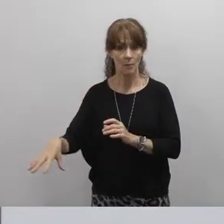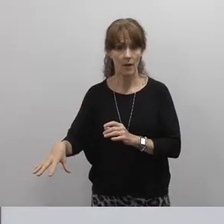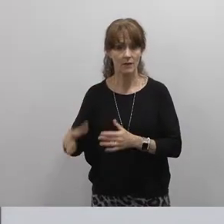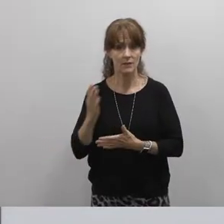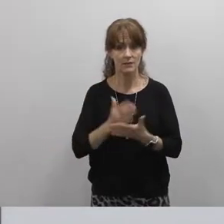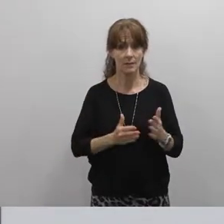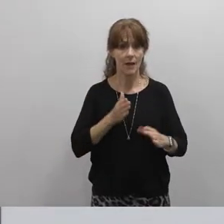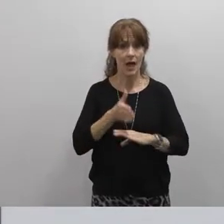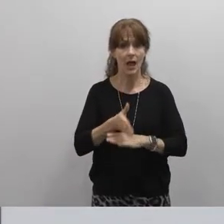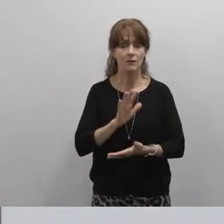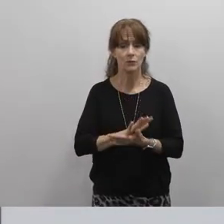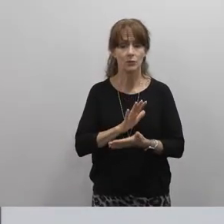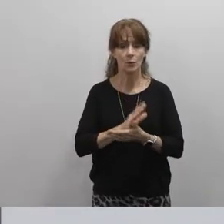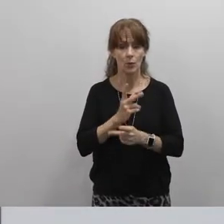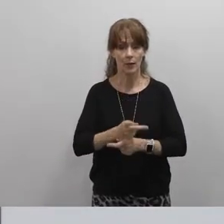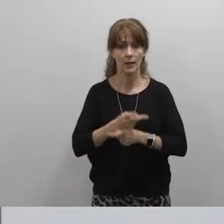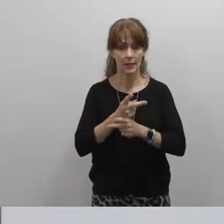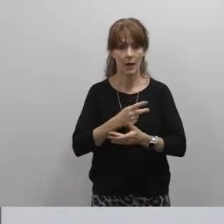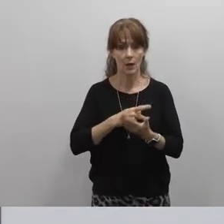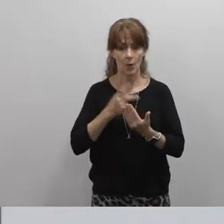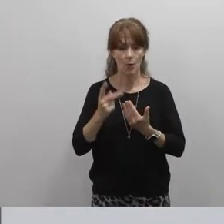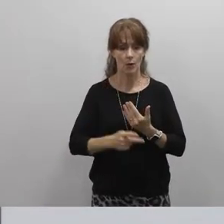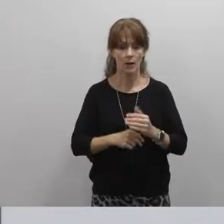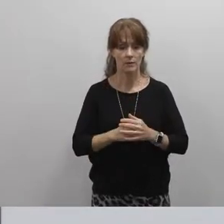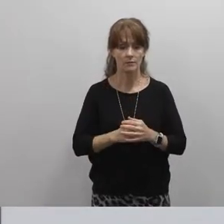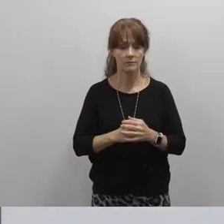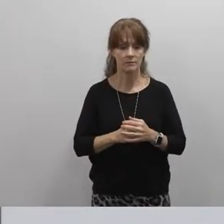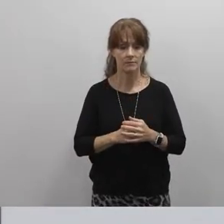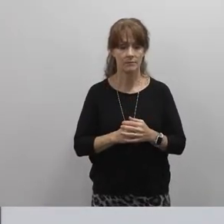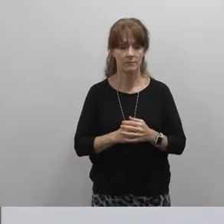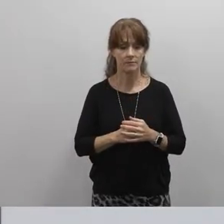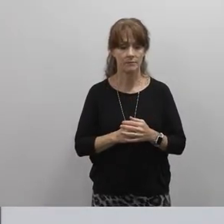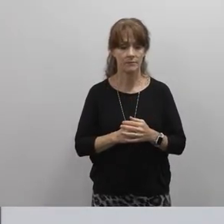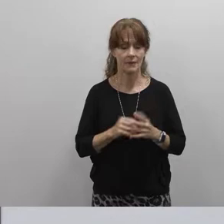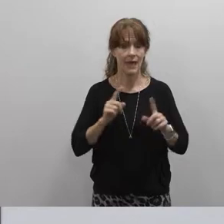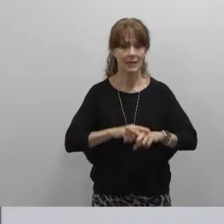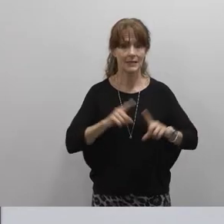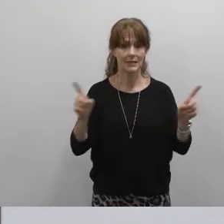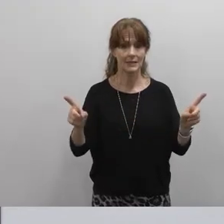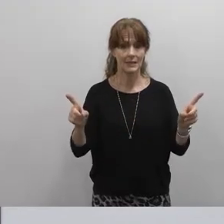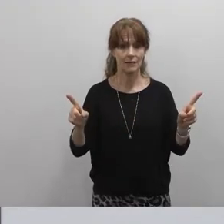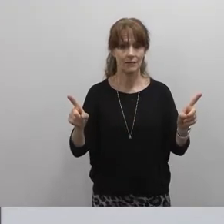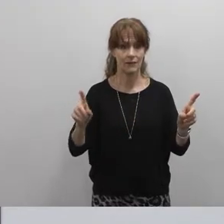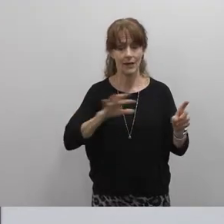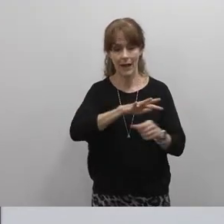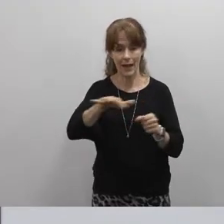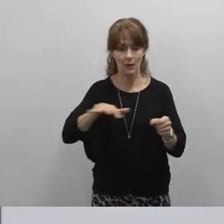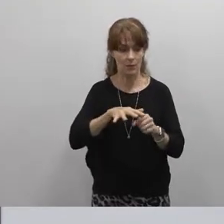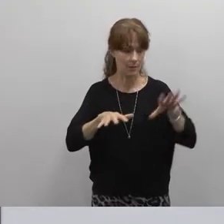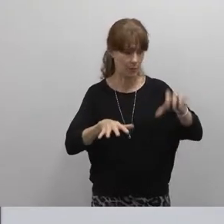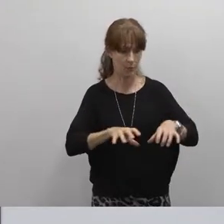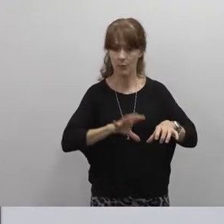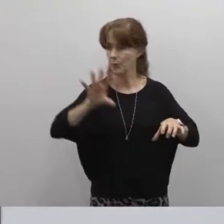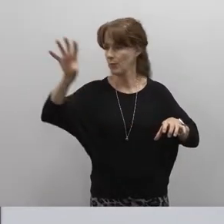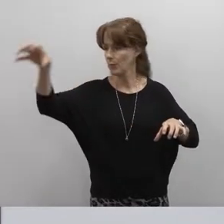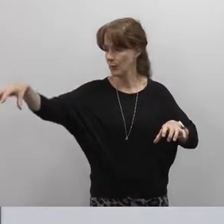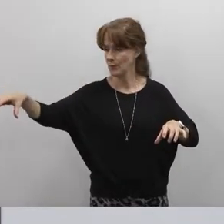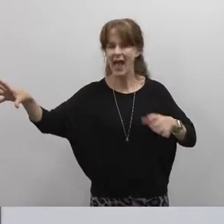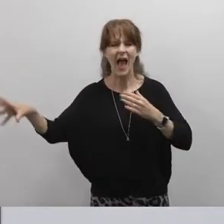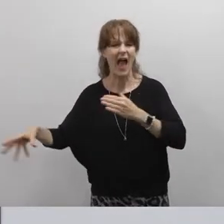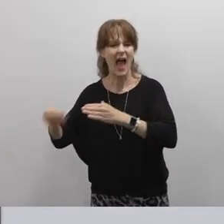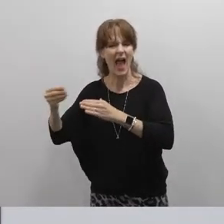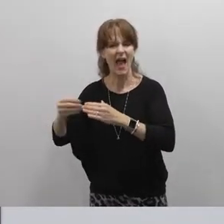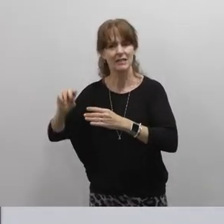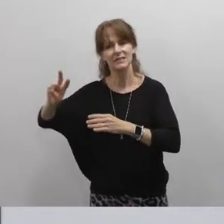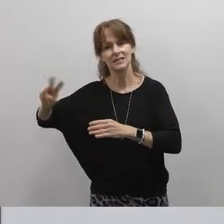of our after-school care programs. In many cases, those are on a far different extreme or end of the campus, so it's going to behoove us to add in those type